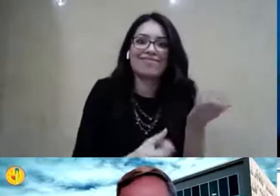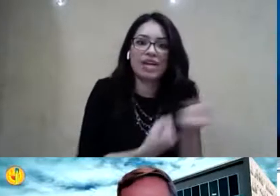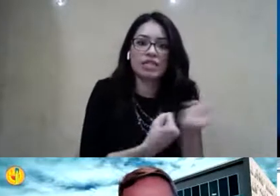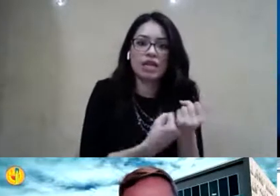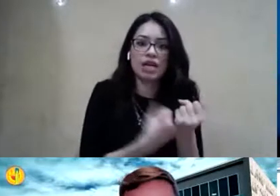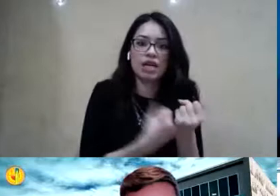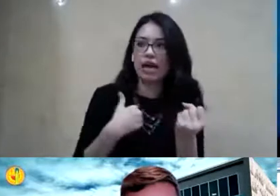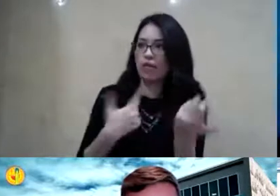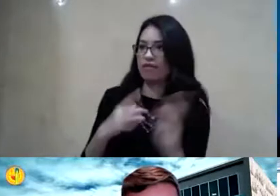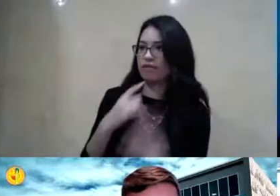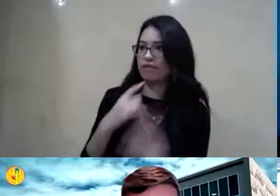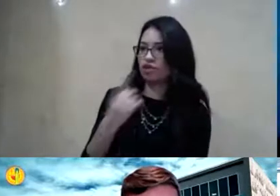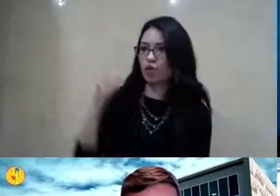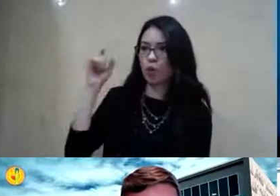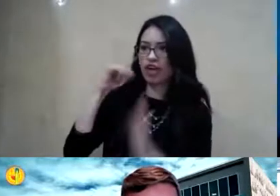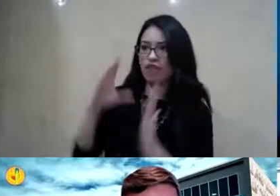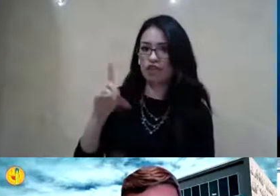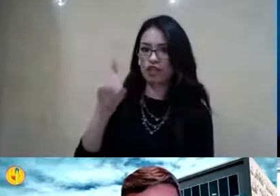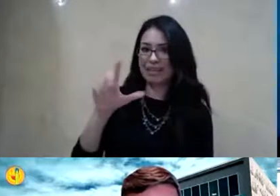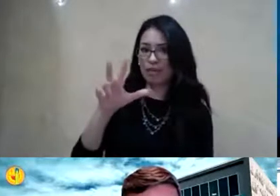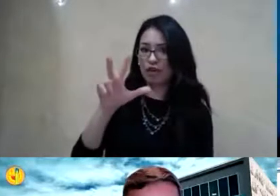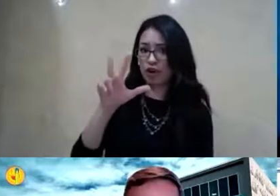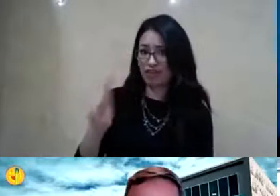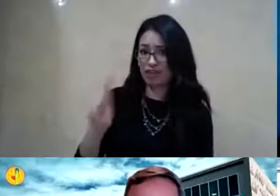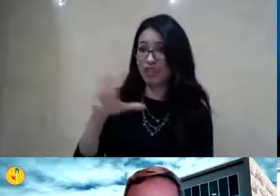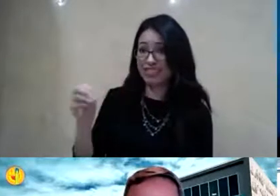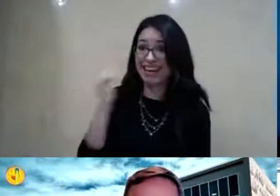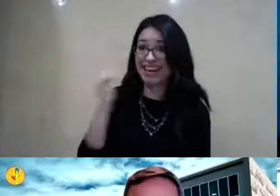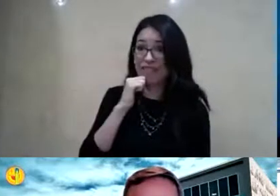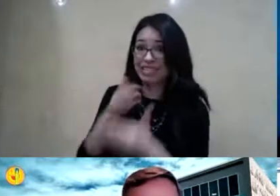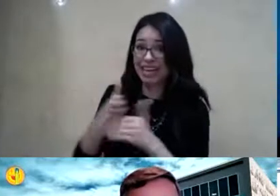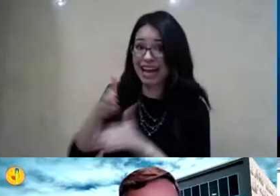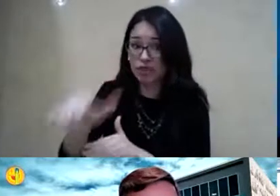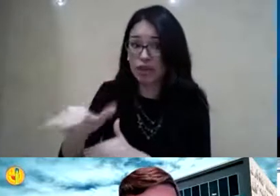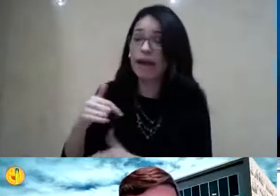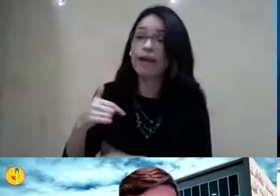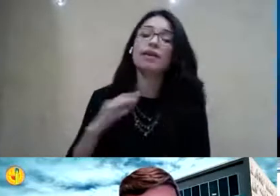31st and every day subsequently that our schools won't meet that standard